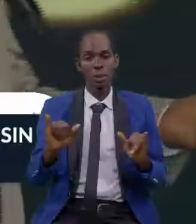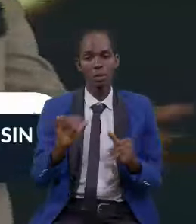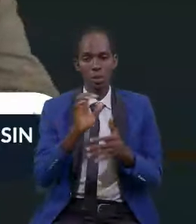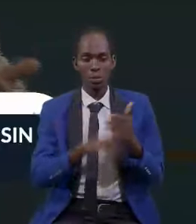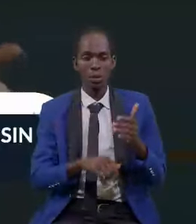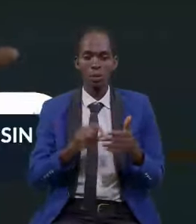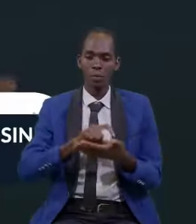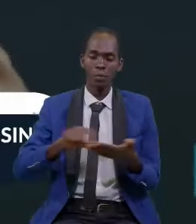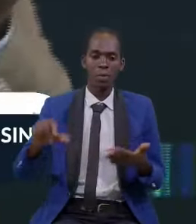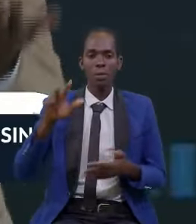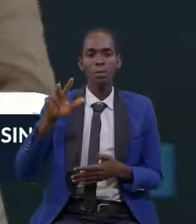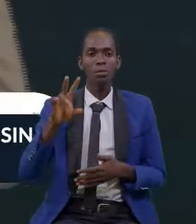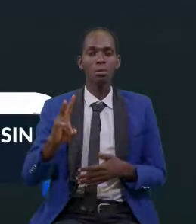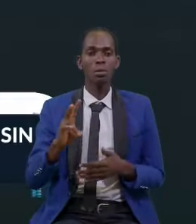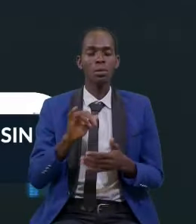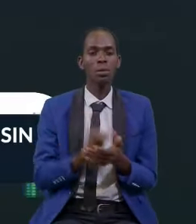that all those people